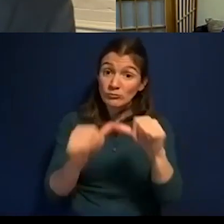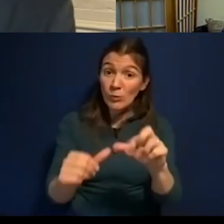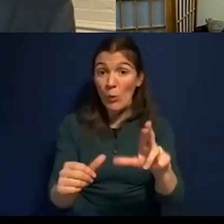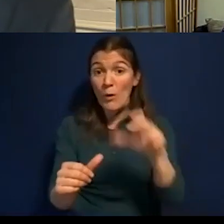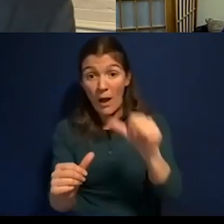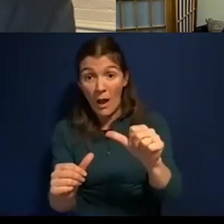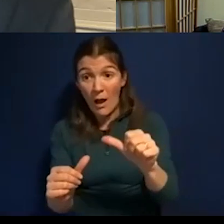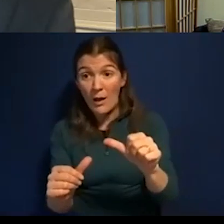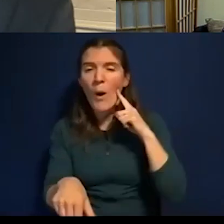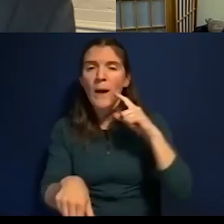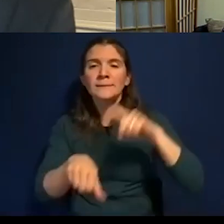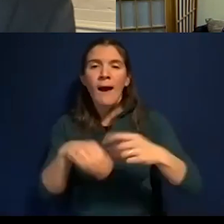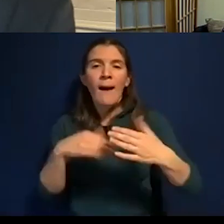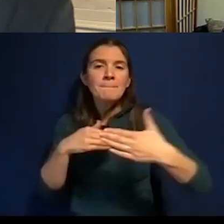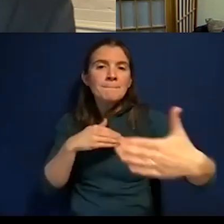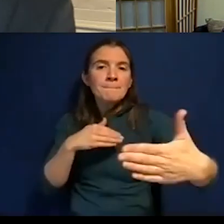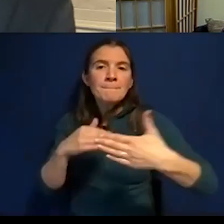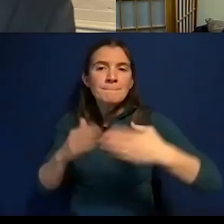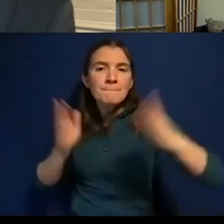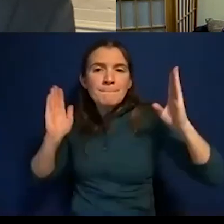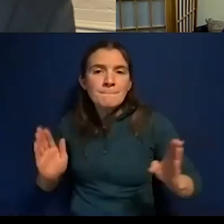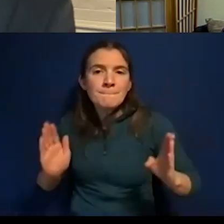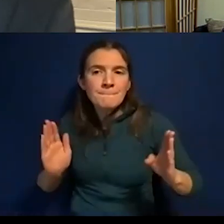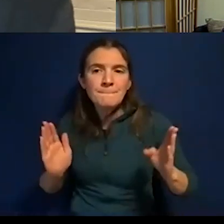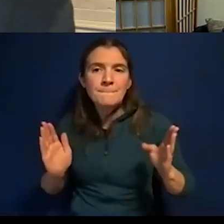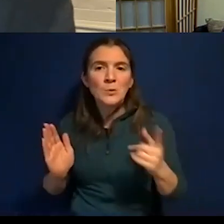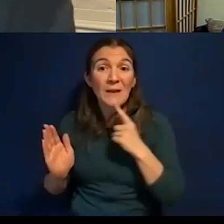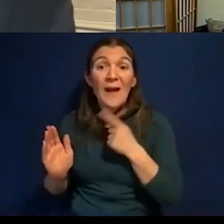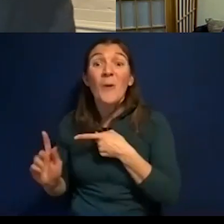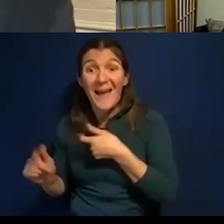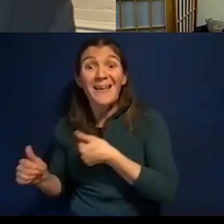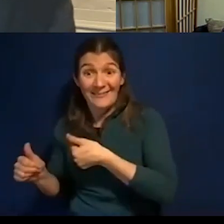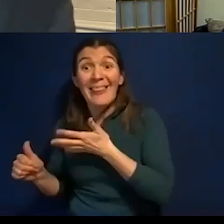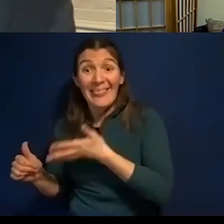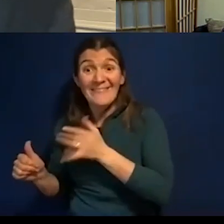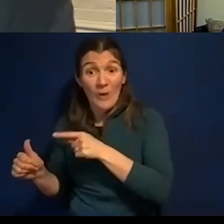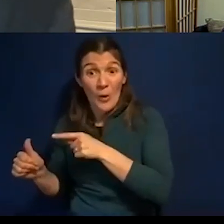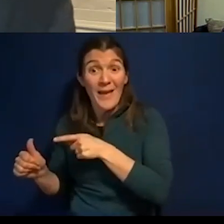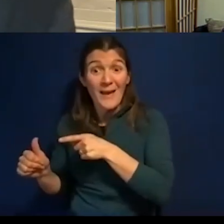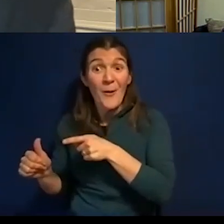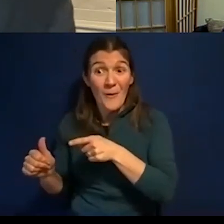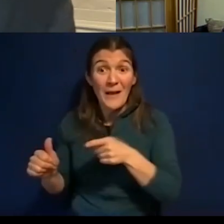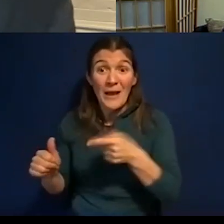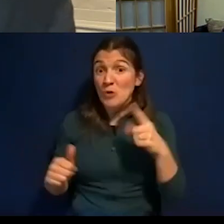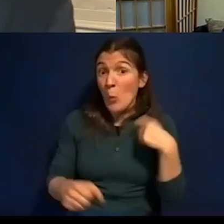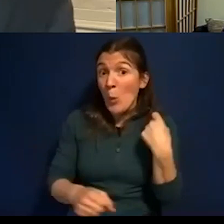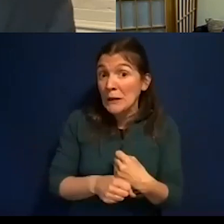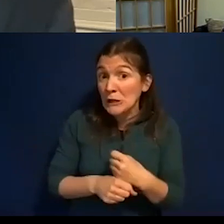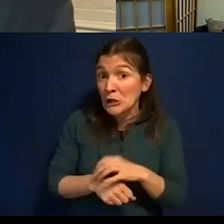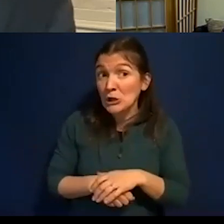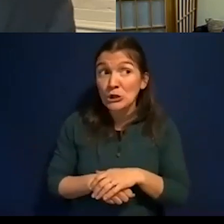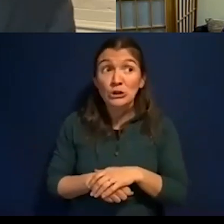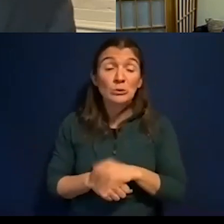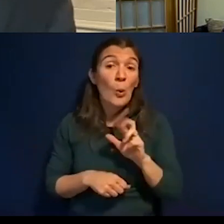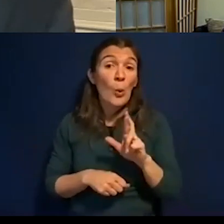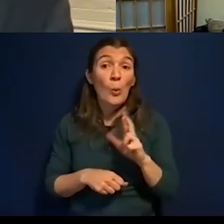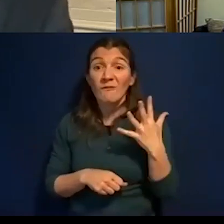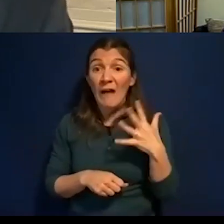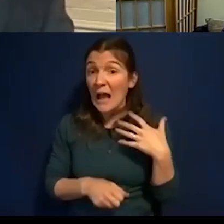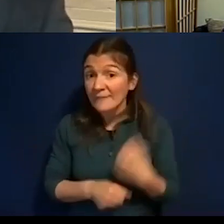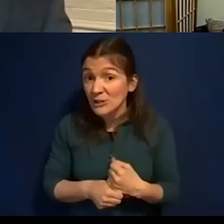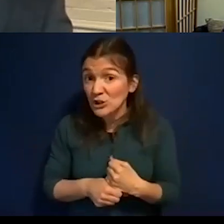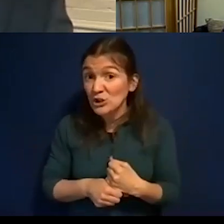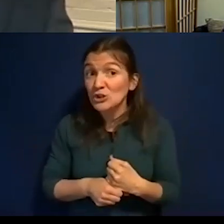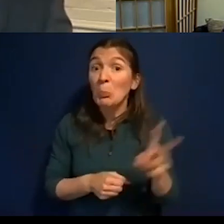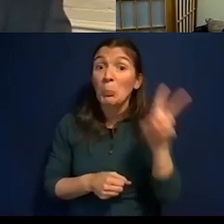a time period, like to say, okay, well, let's try it for a year or maybe 5 years,